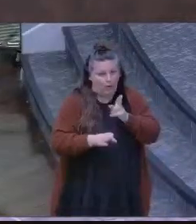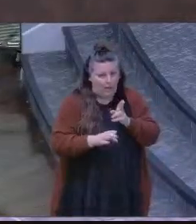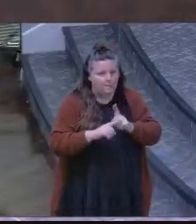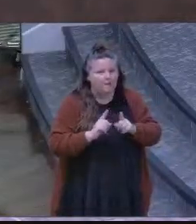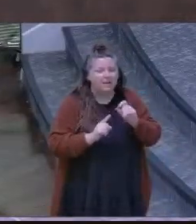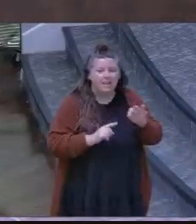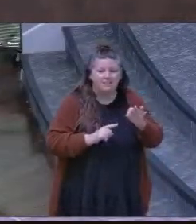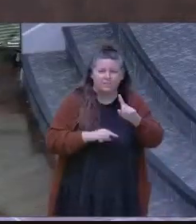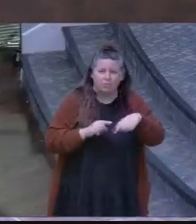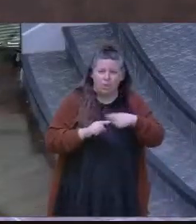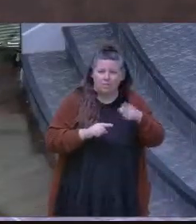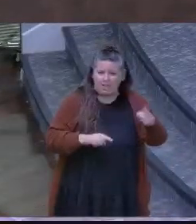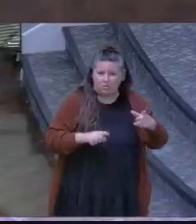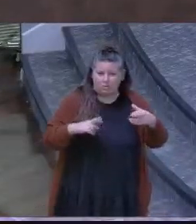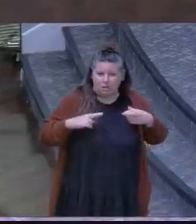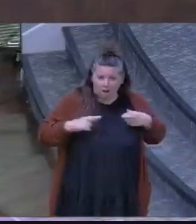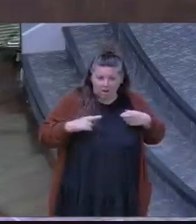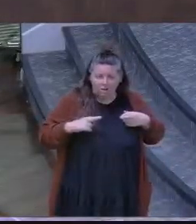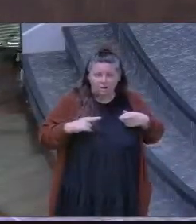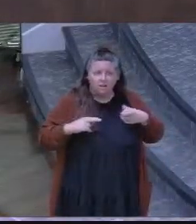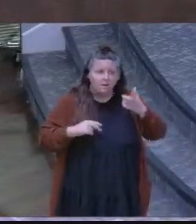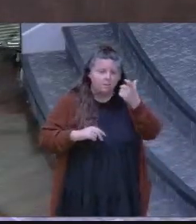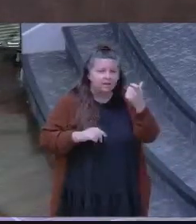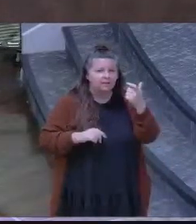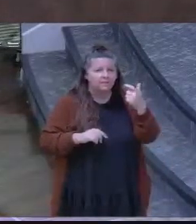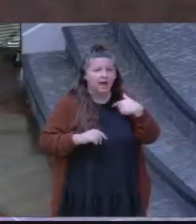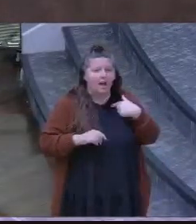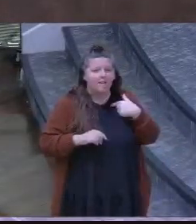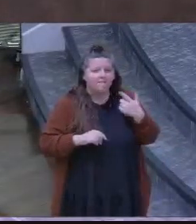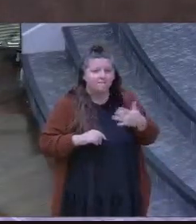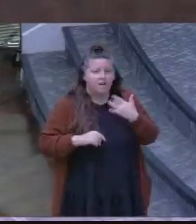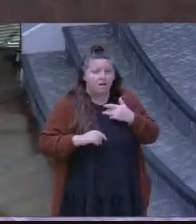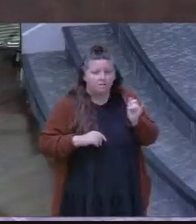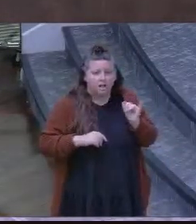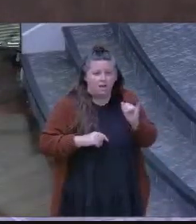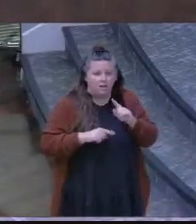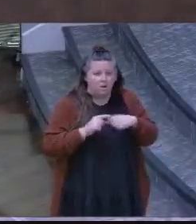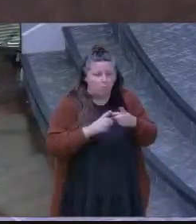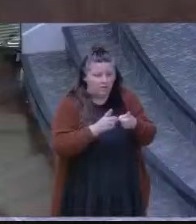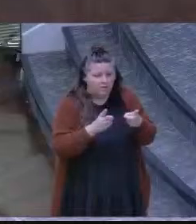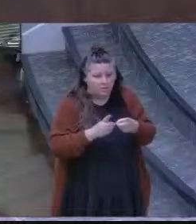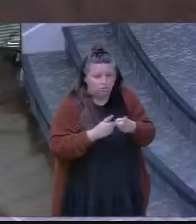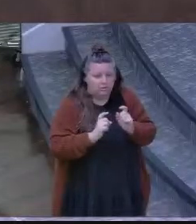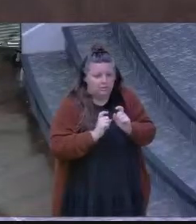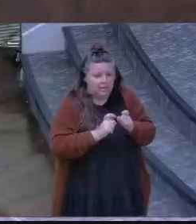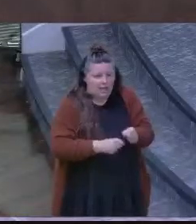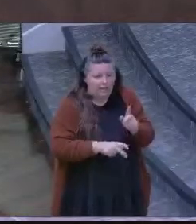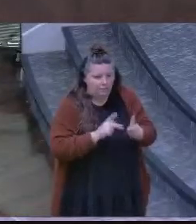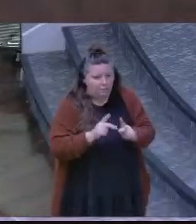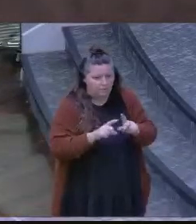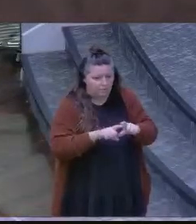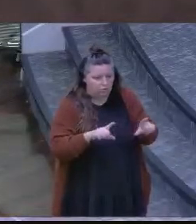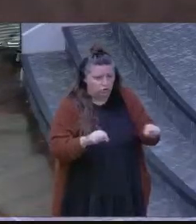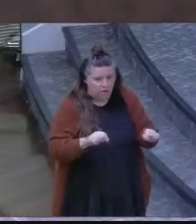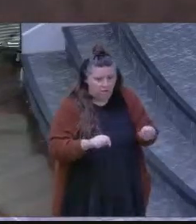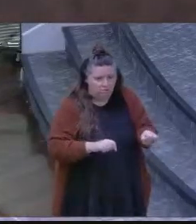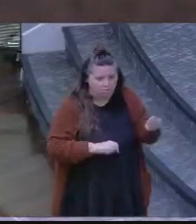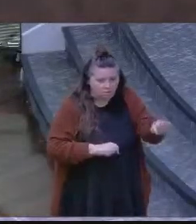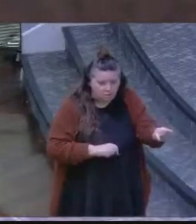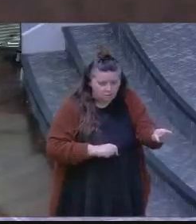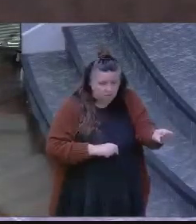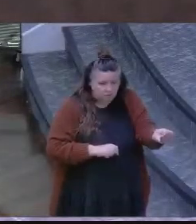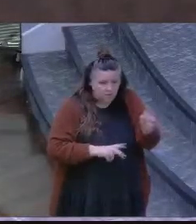retire, because I felt like when the district gave people checks, it was typically people that